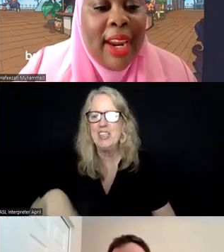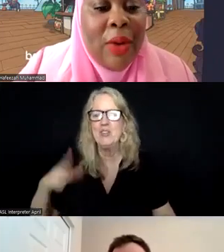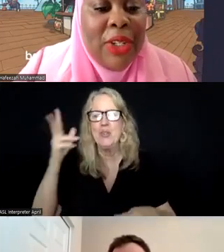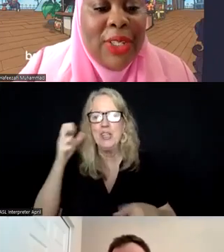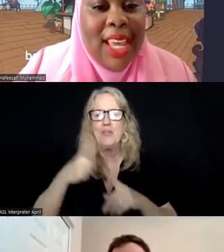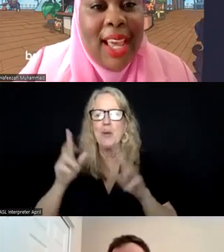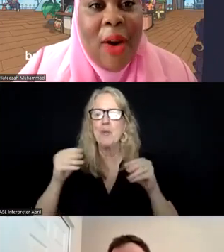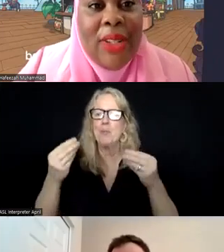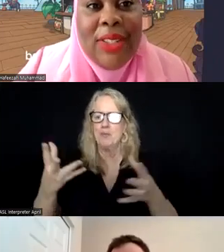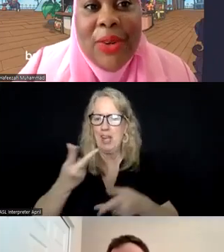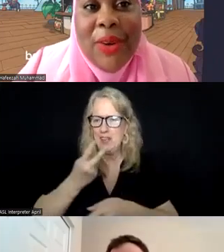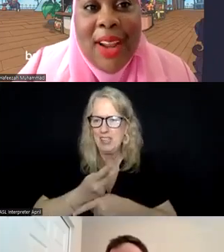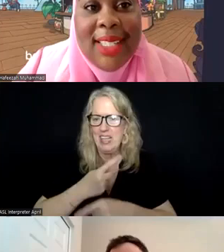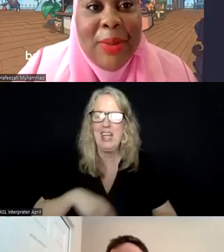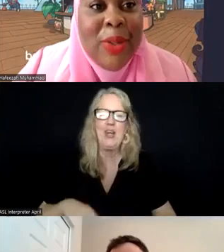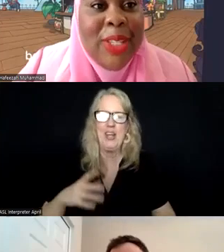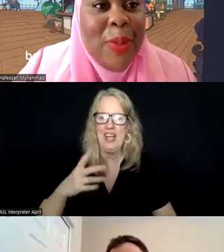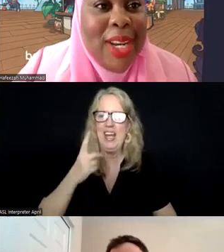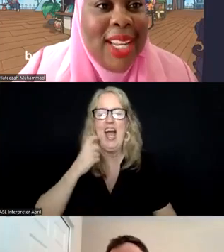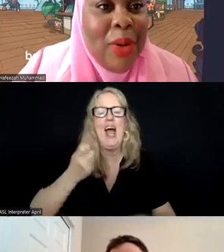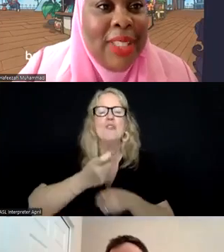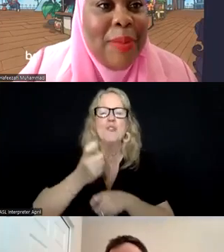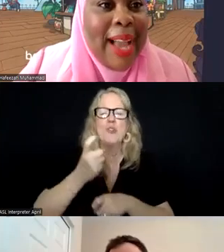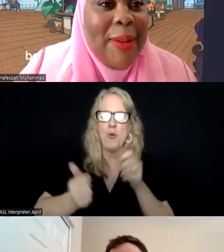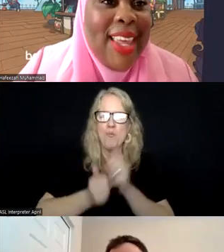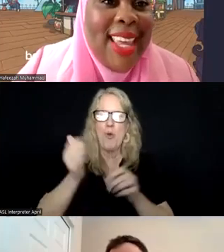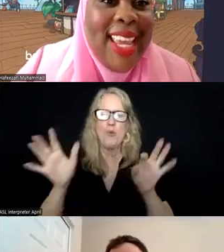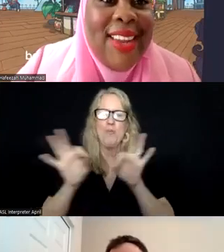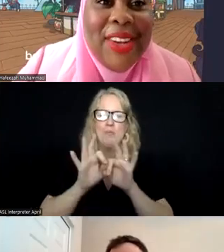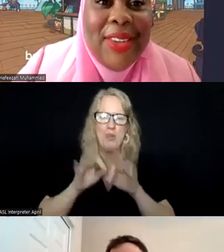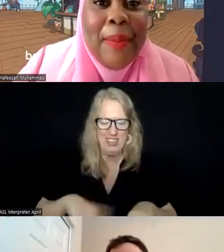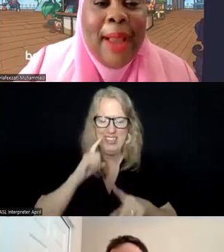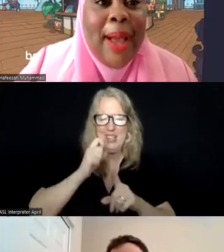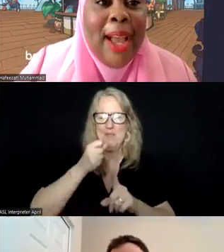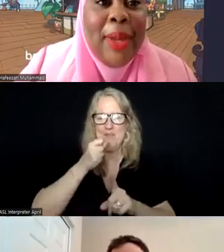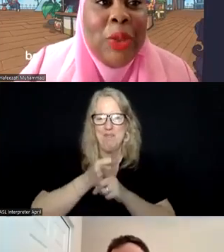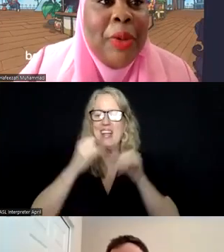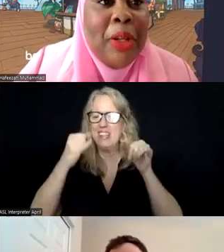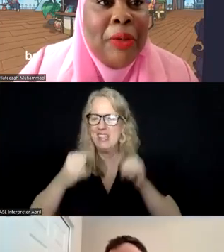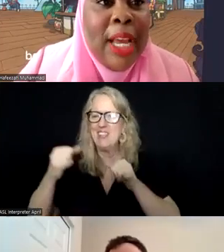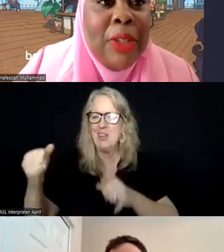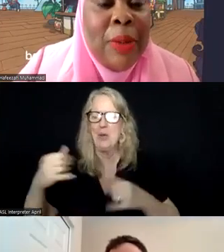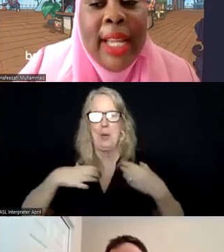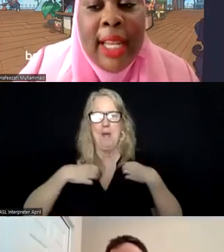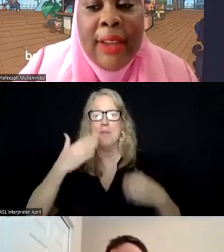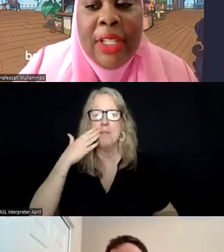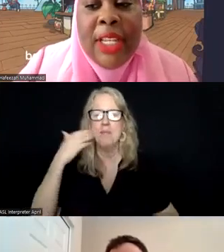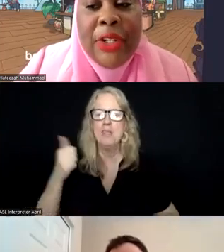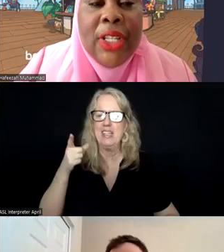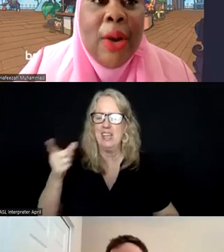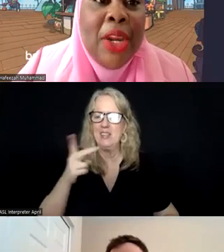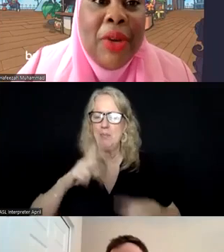who provide care, which is, I always joke around and say, the most important and most impactful individuals at Backpack, because we build it for them to make